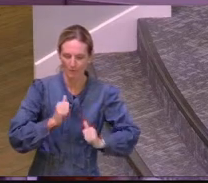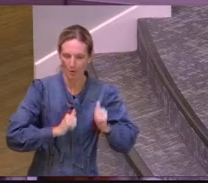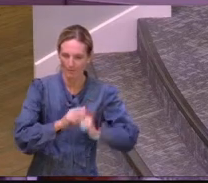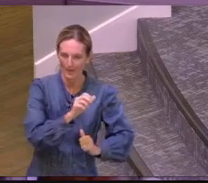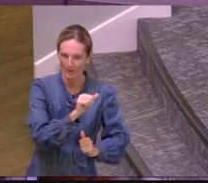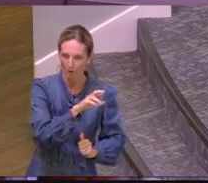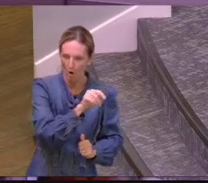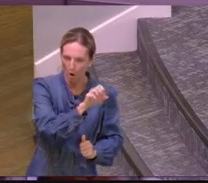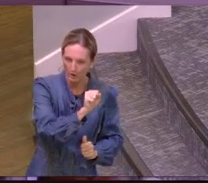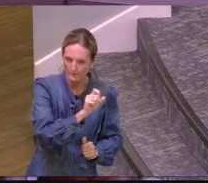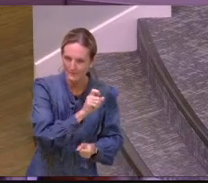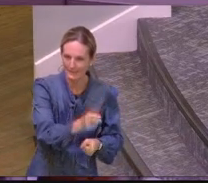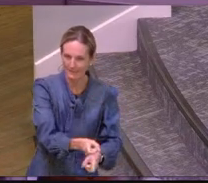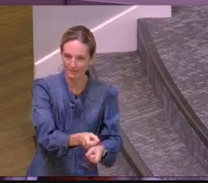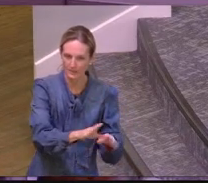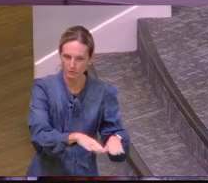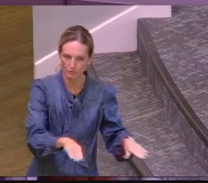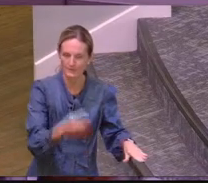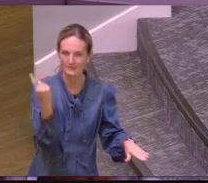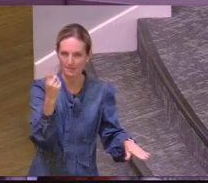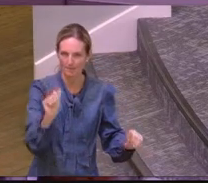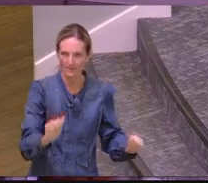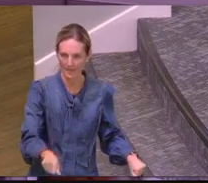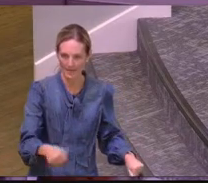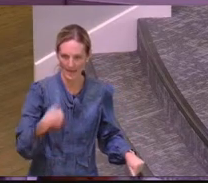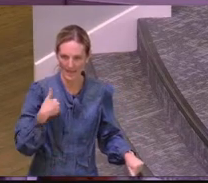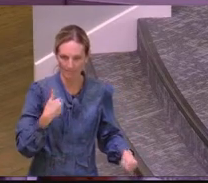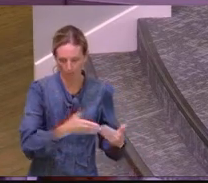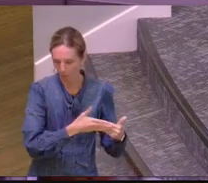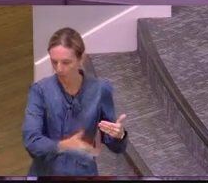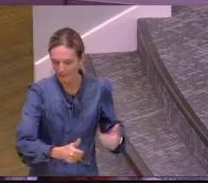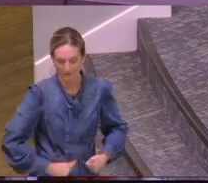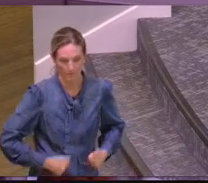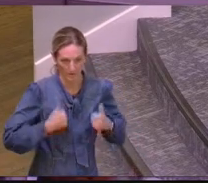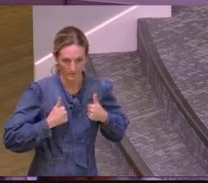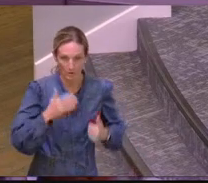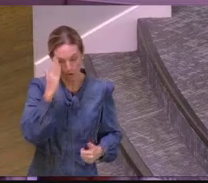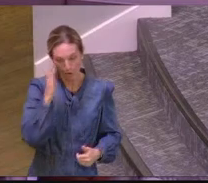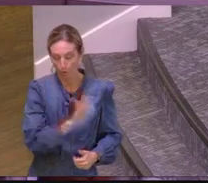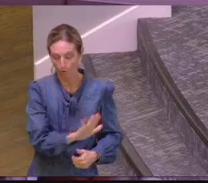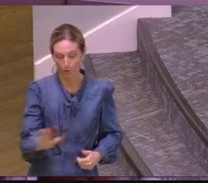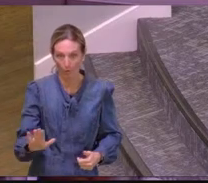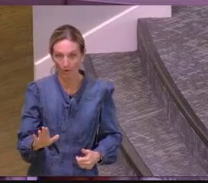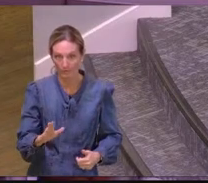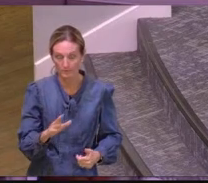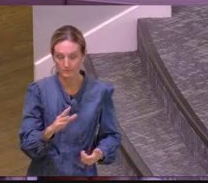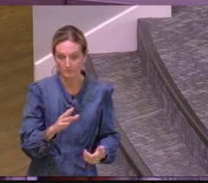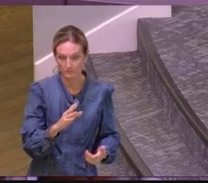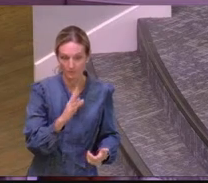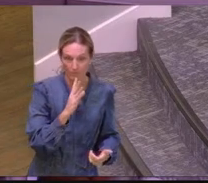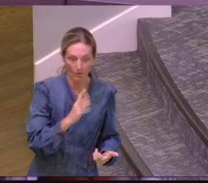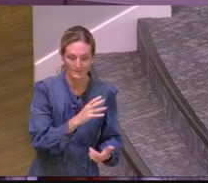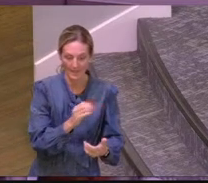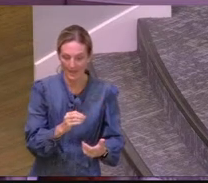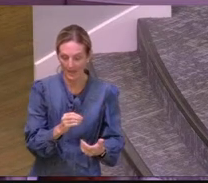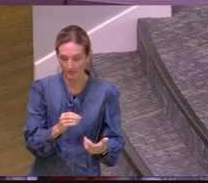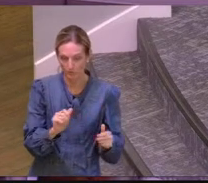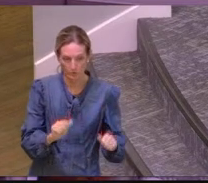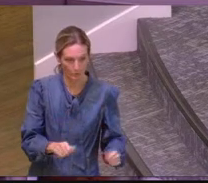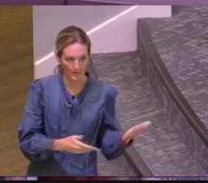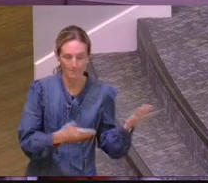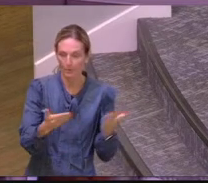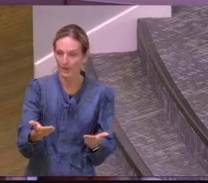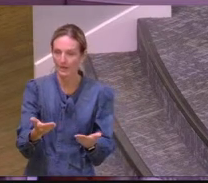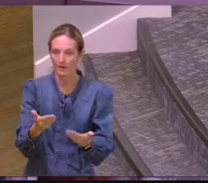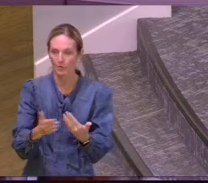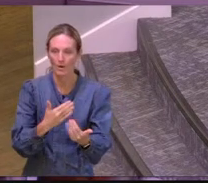have for the rest of their lives, which is simply to know your voice and to be able to go take that with you wherever you go. So